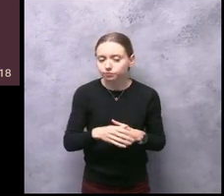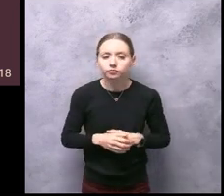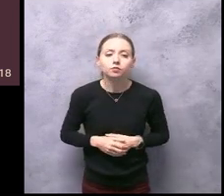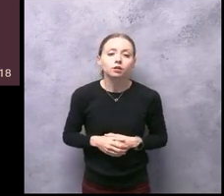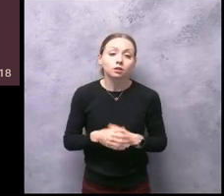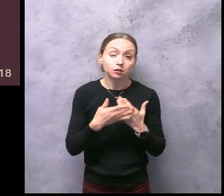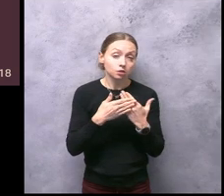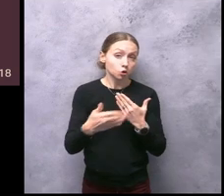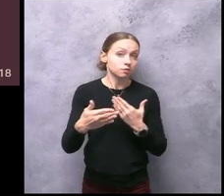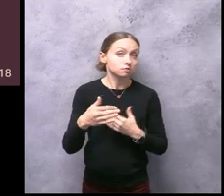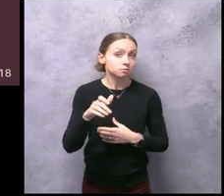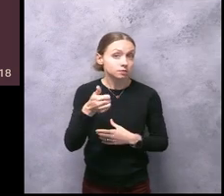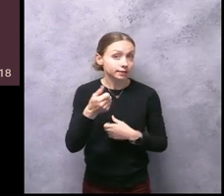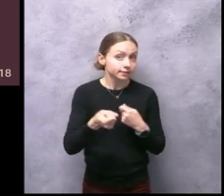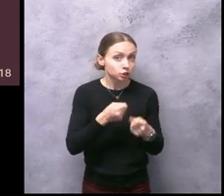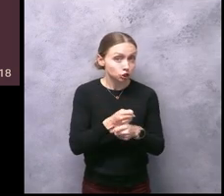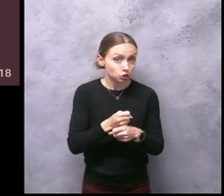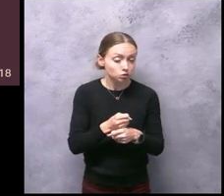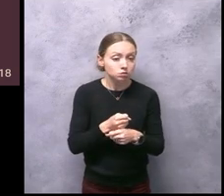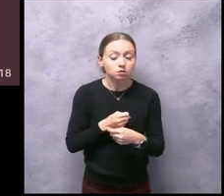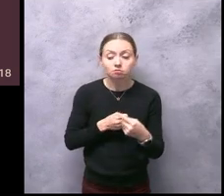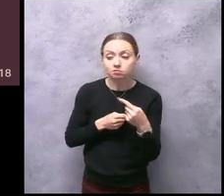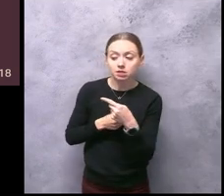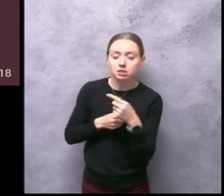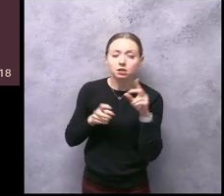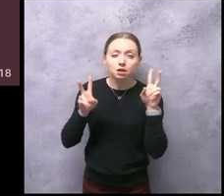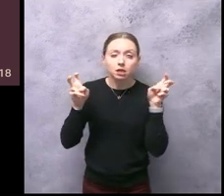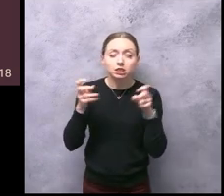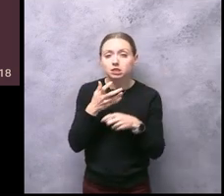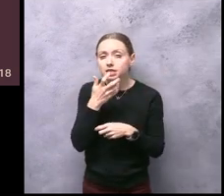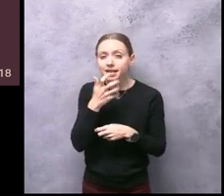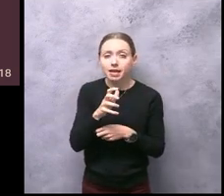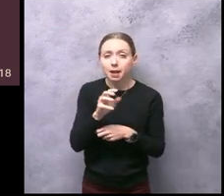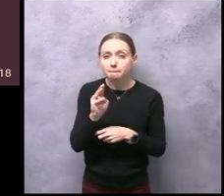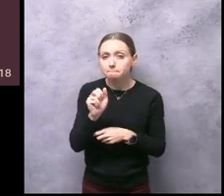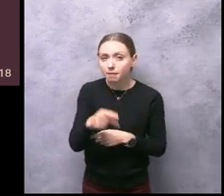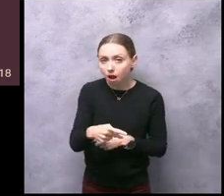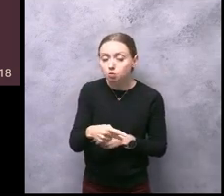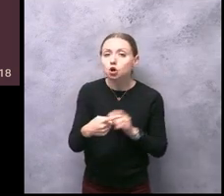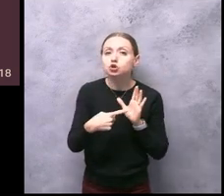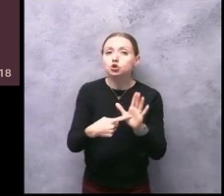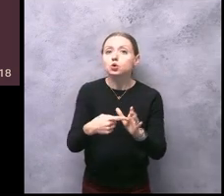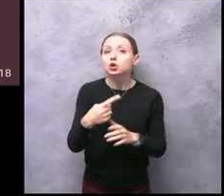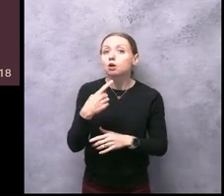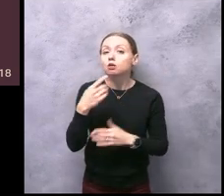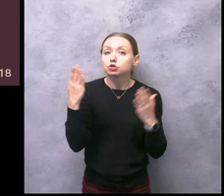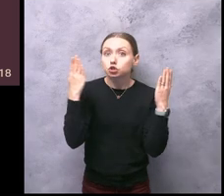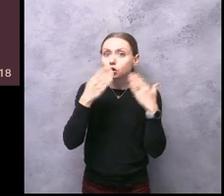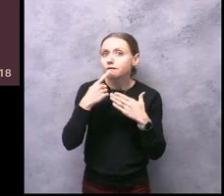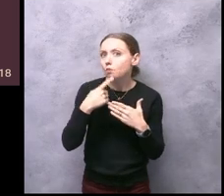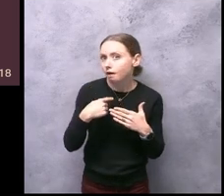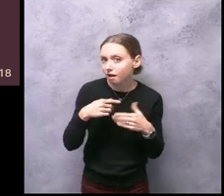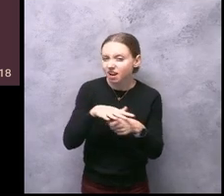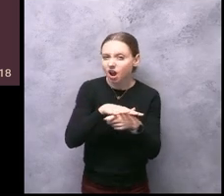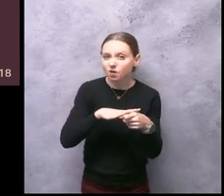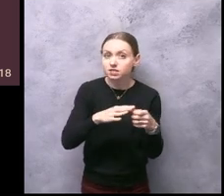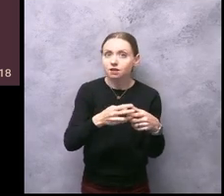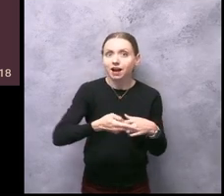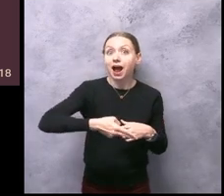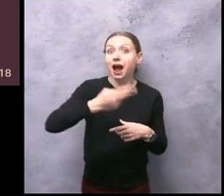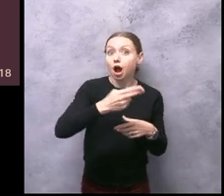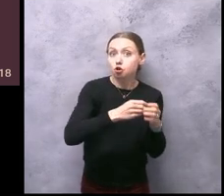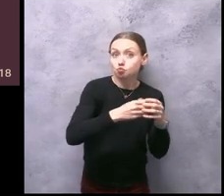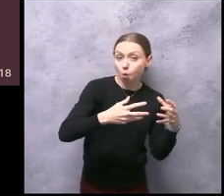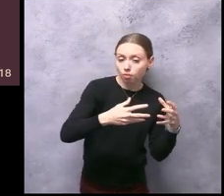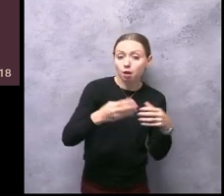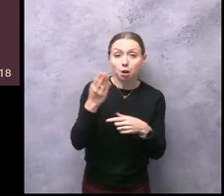next 10 years, this heat map shows in dark red the areas of growth, highest growth, and in blue the areas